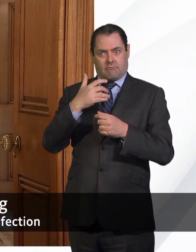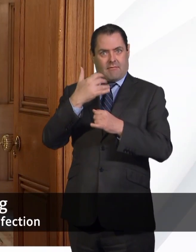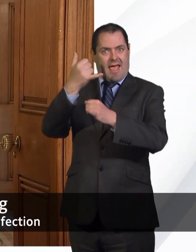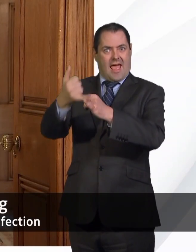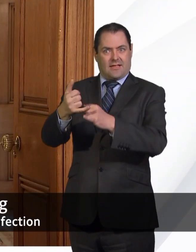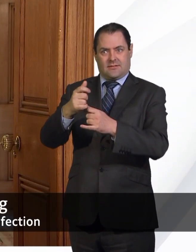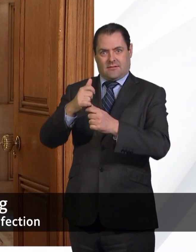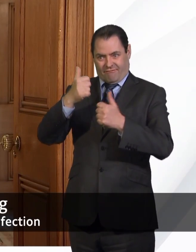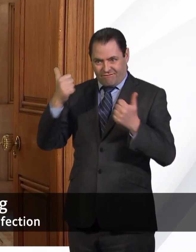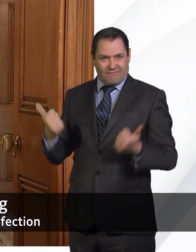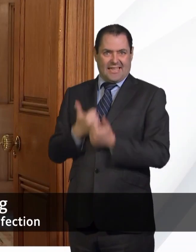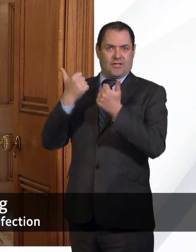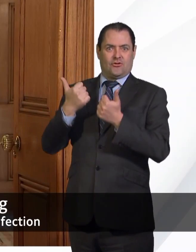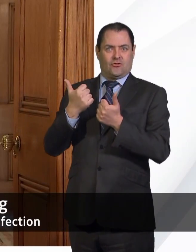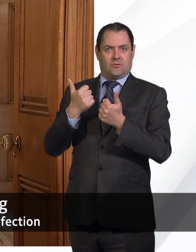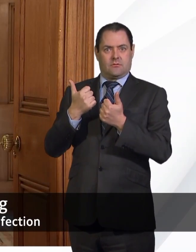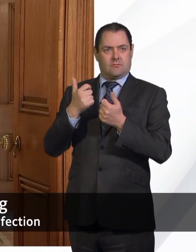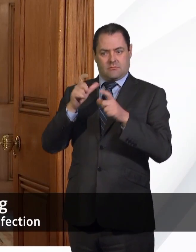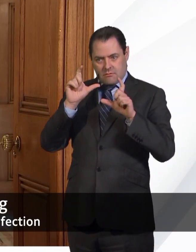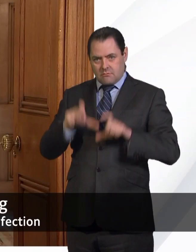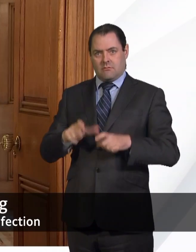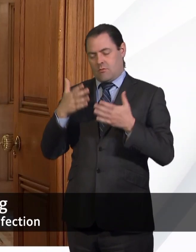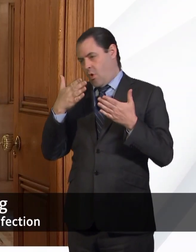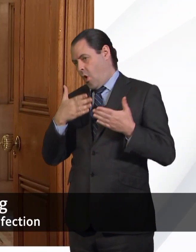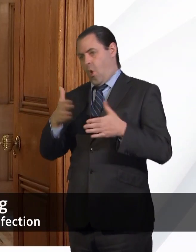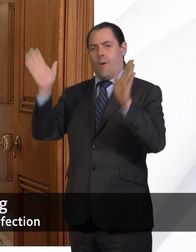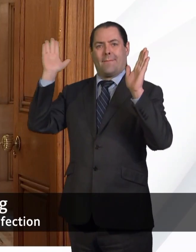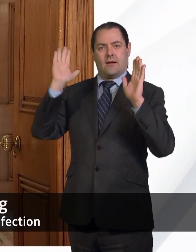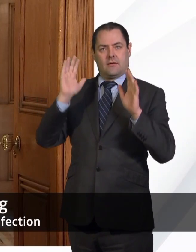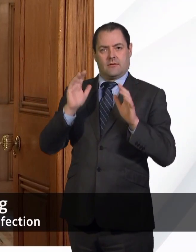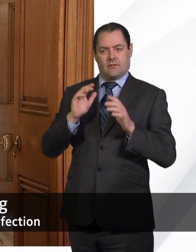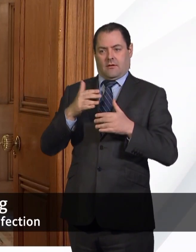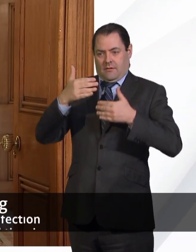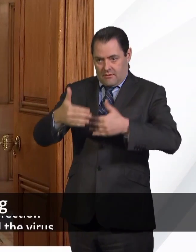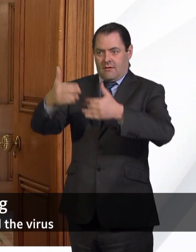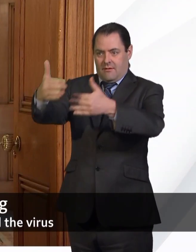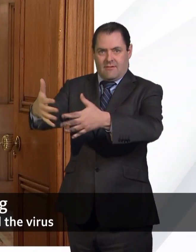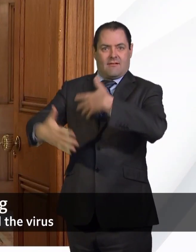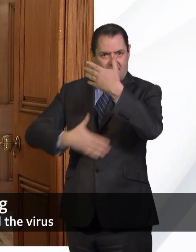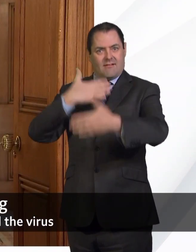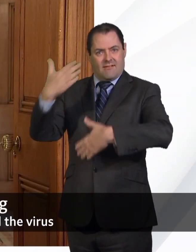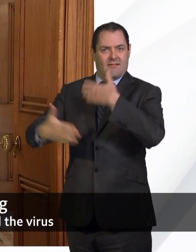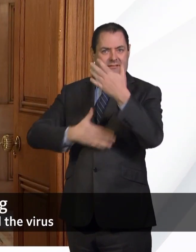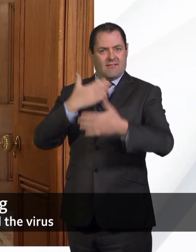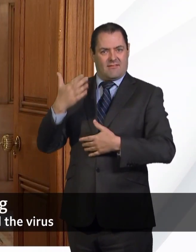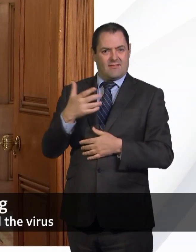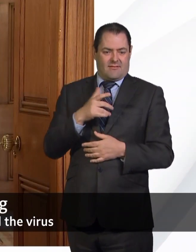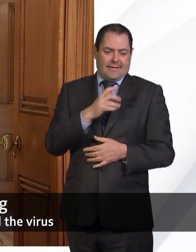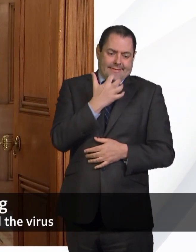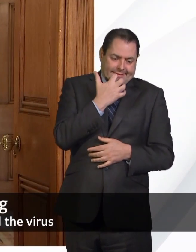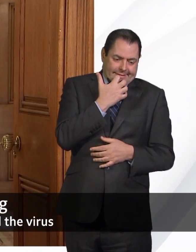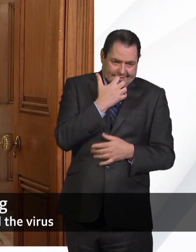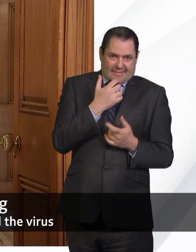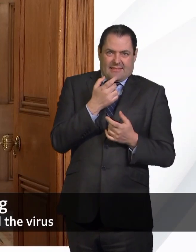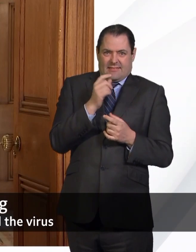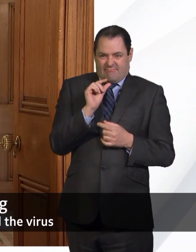country, 66 million people, and enabling us to begin our lives again and to see each other again in the way that we will want to